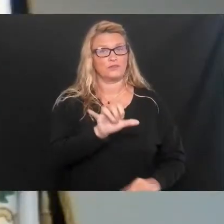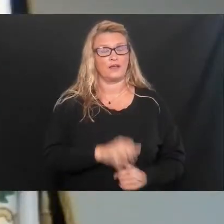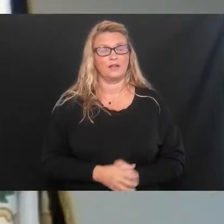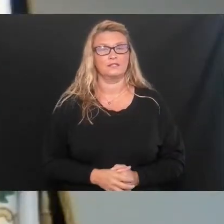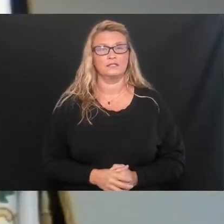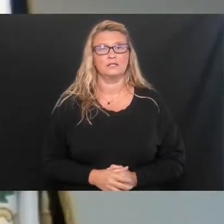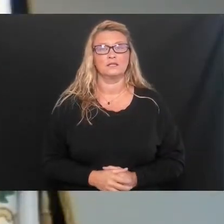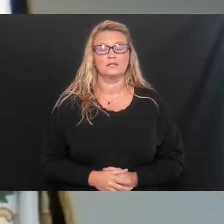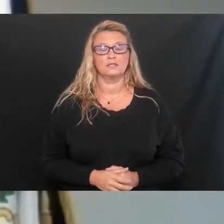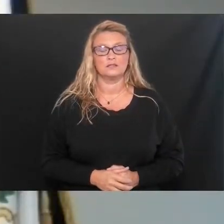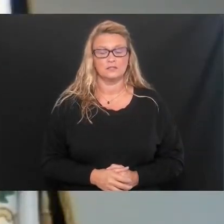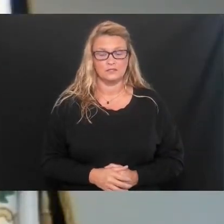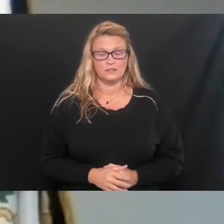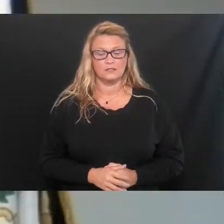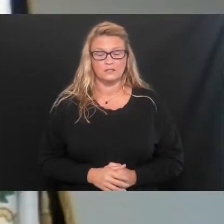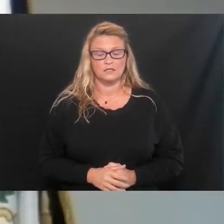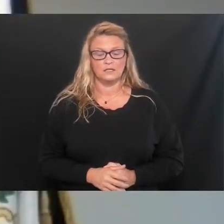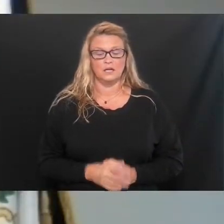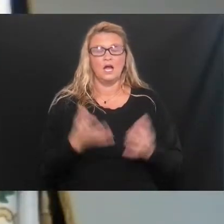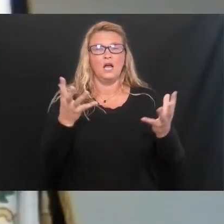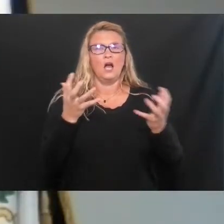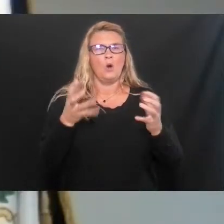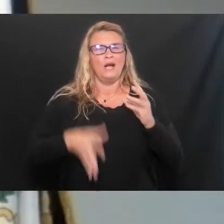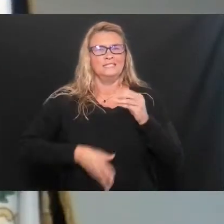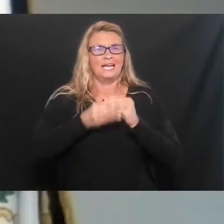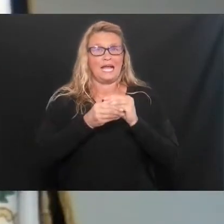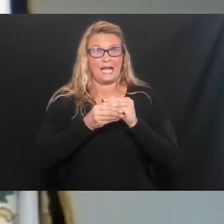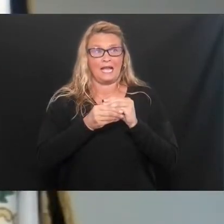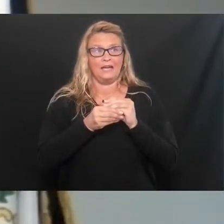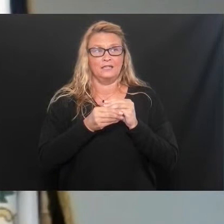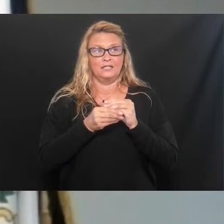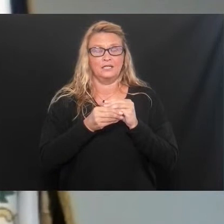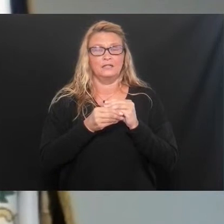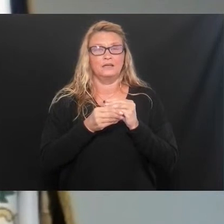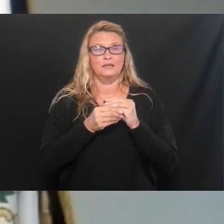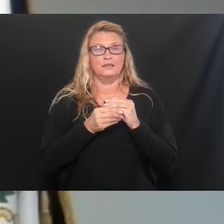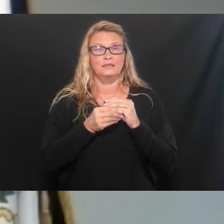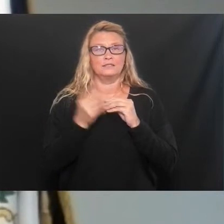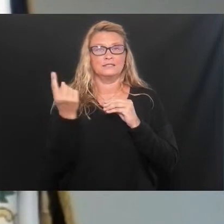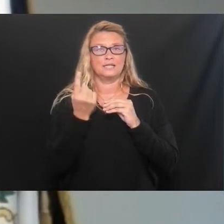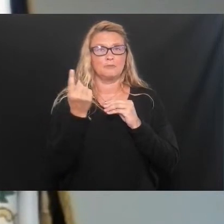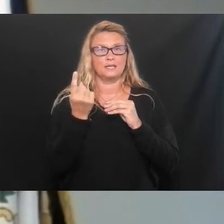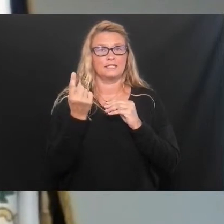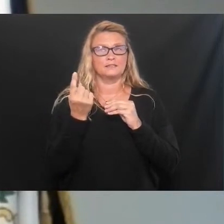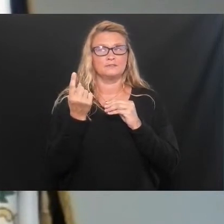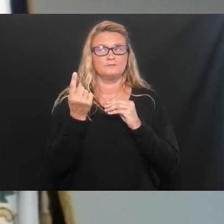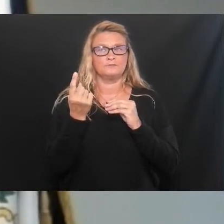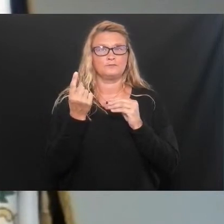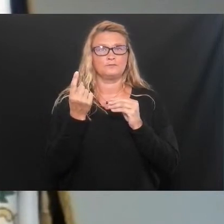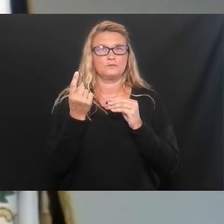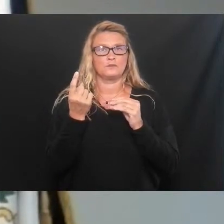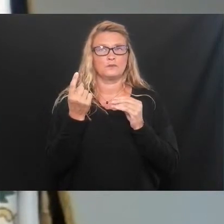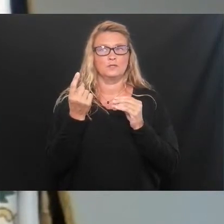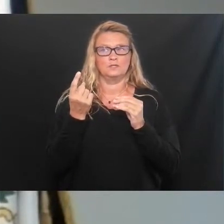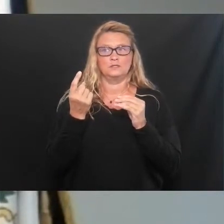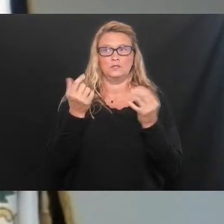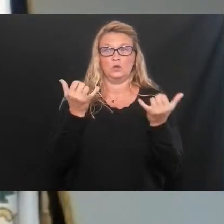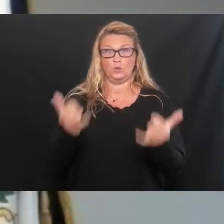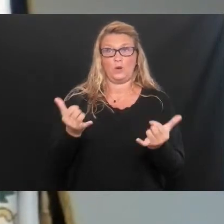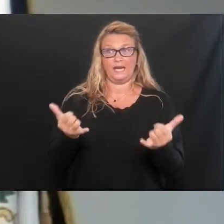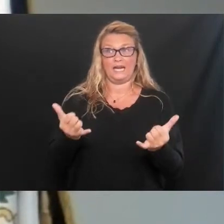add one thing to what Clyde said. We're looking very hard at our nursing homes again, as we did at the beginning of this